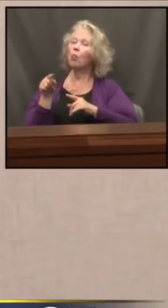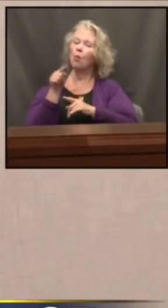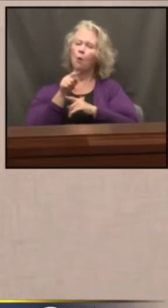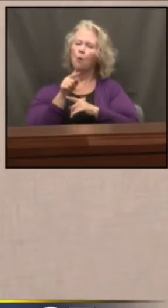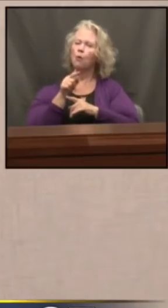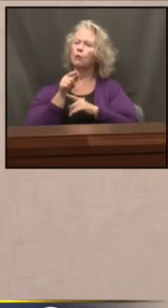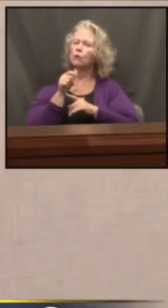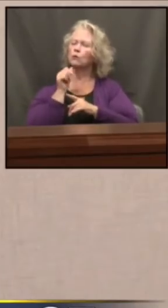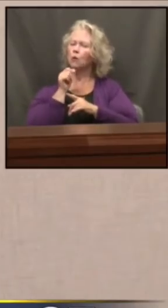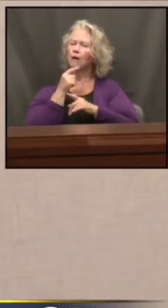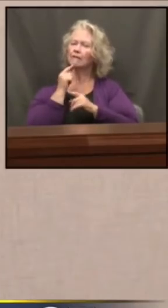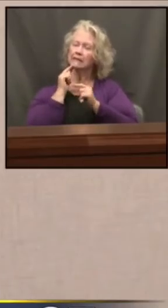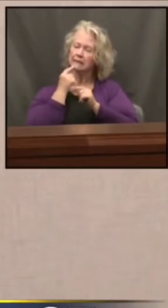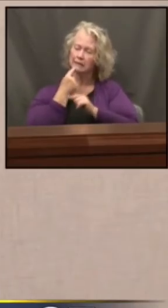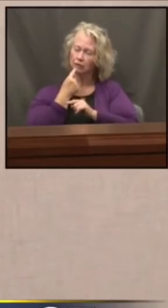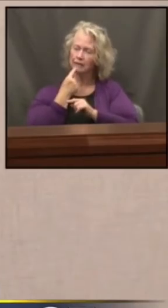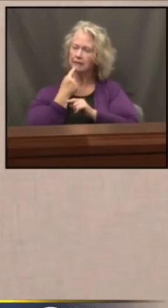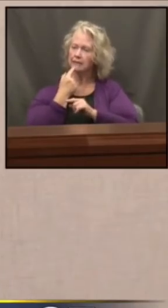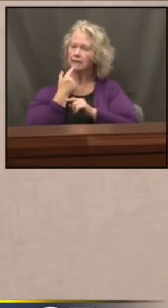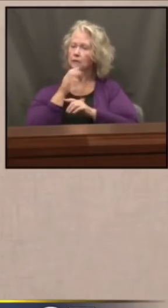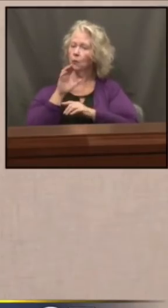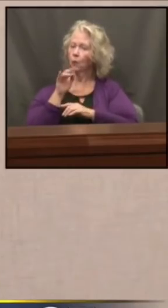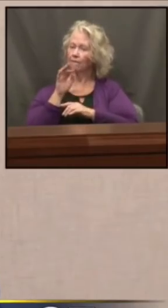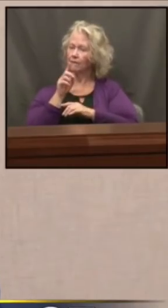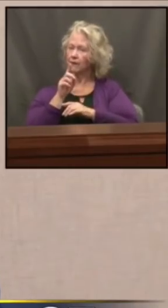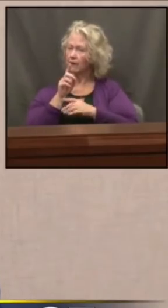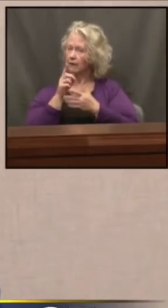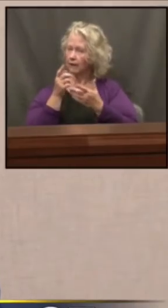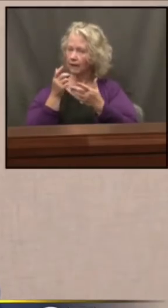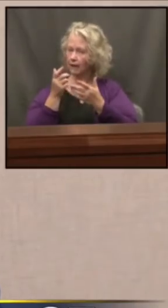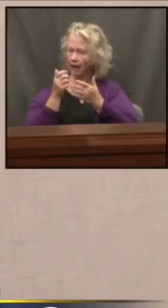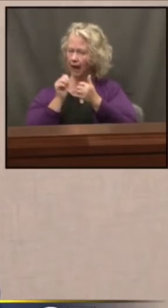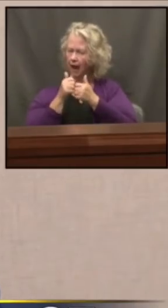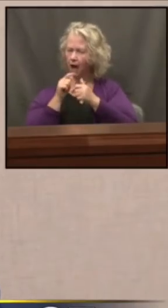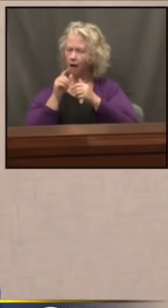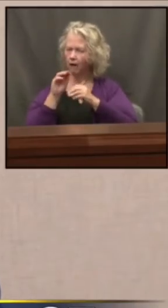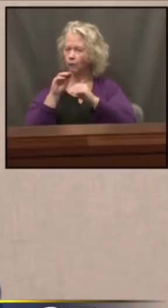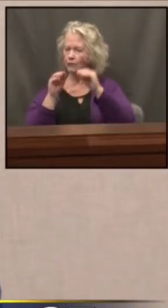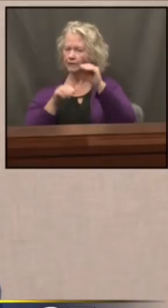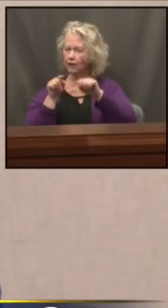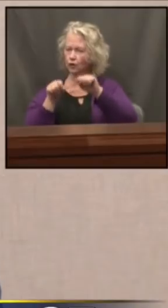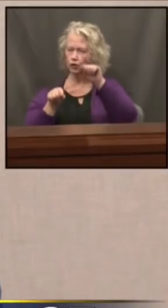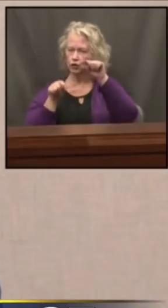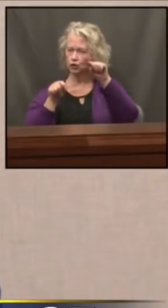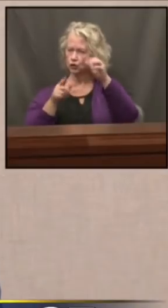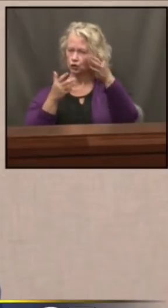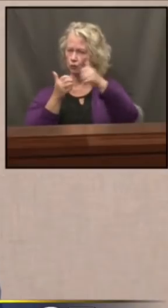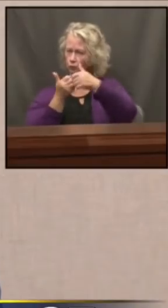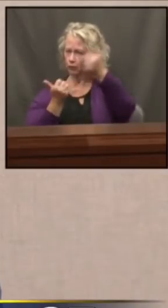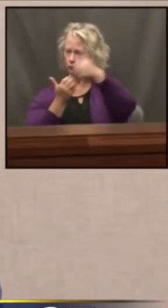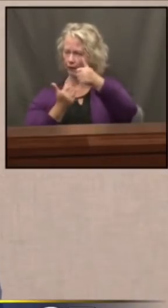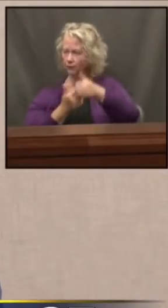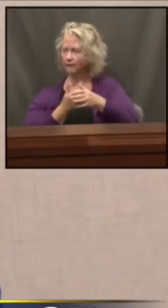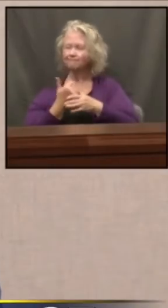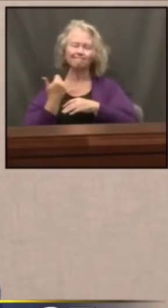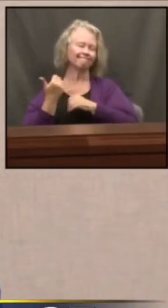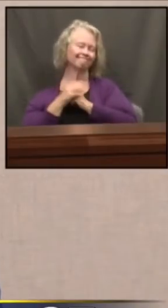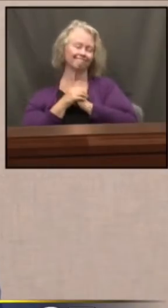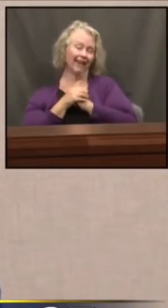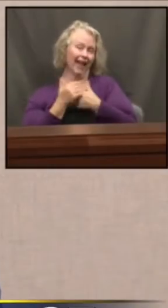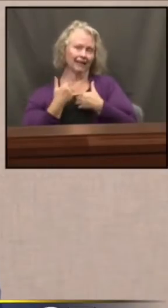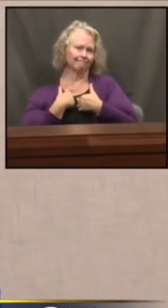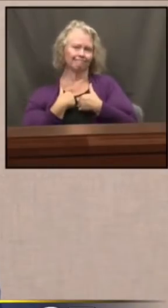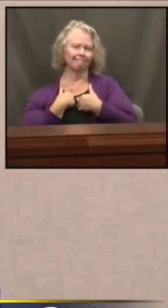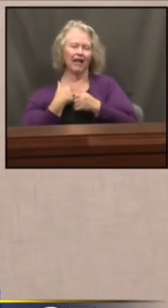with serious COVID symptoms? Yeah, no, it's a great question. There is not. That data does come from the